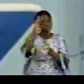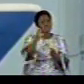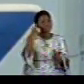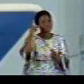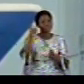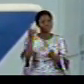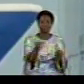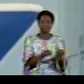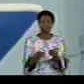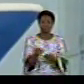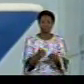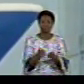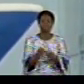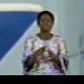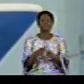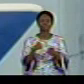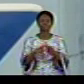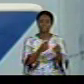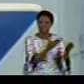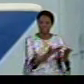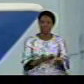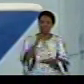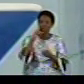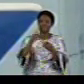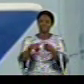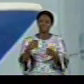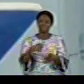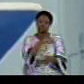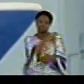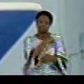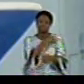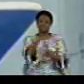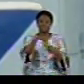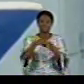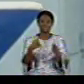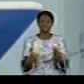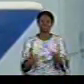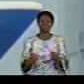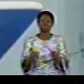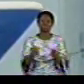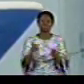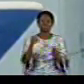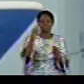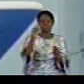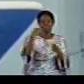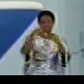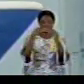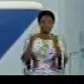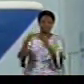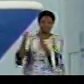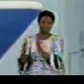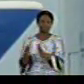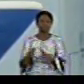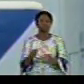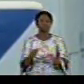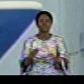to take her to hospital in town. And so while they were still looking for that